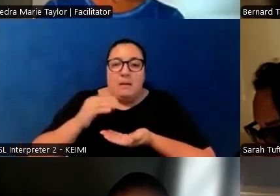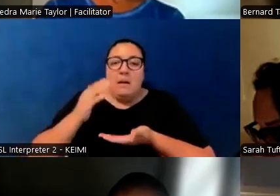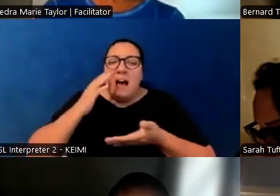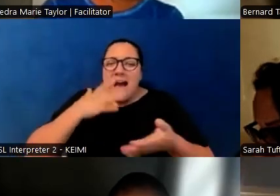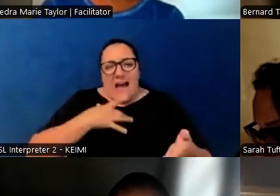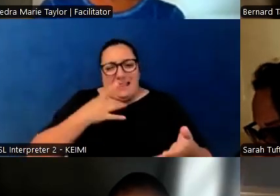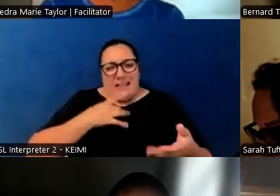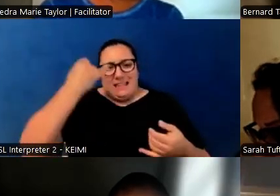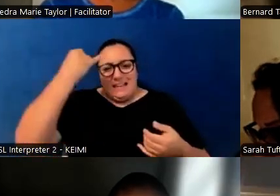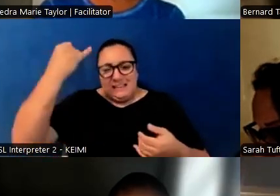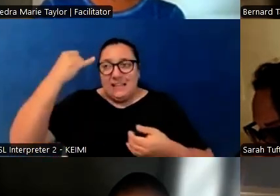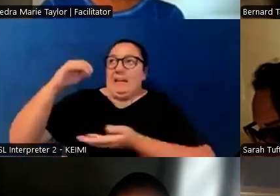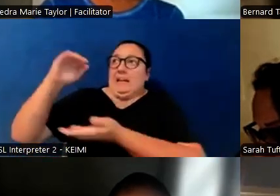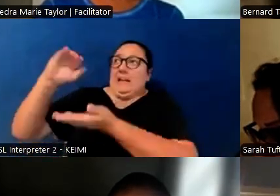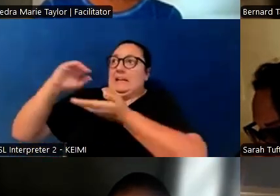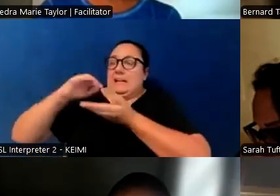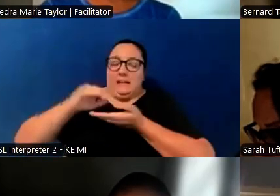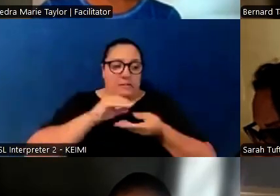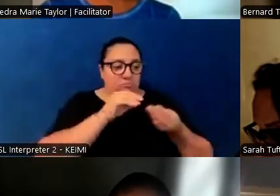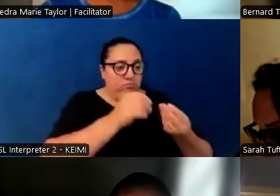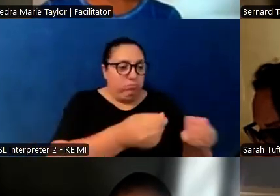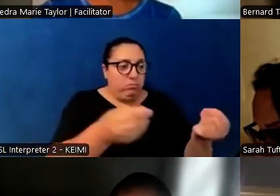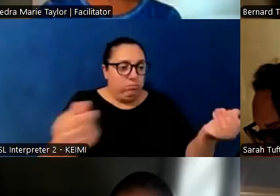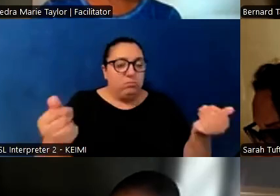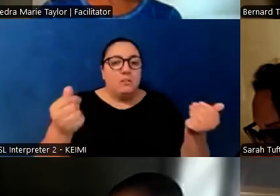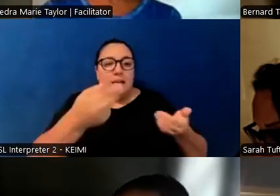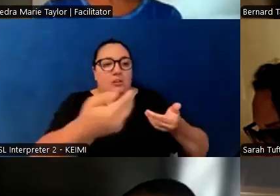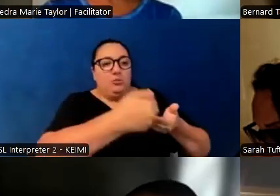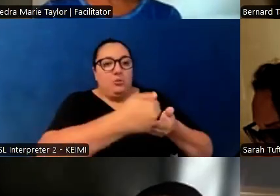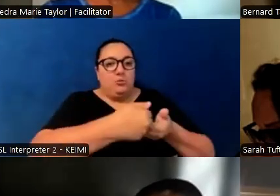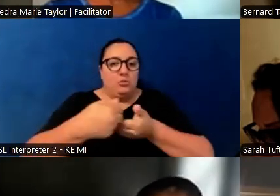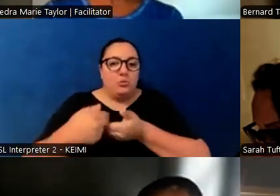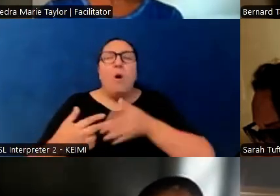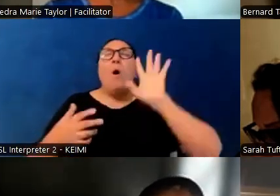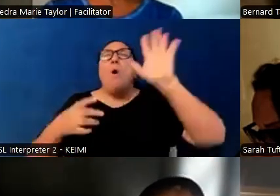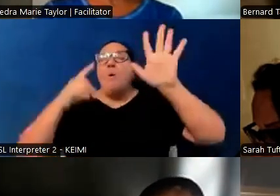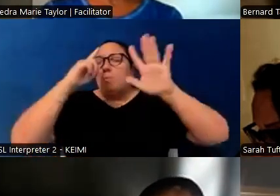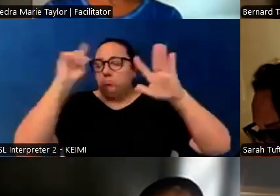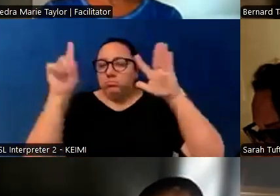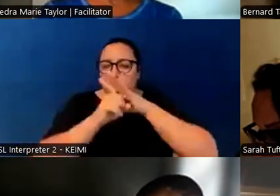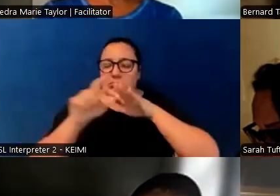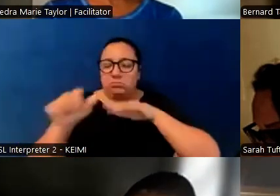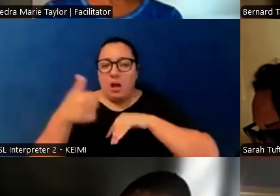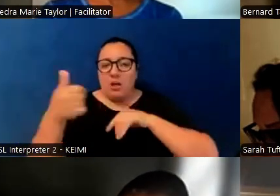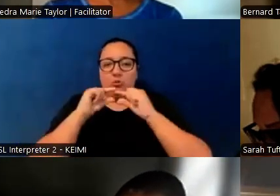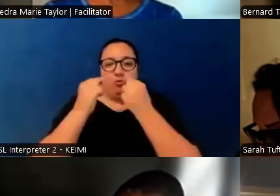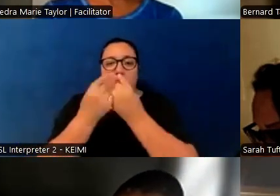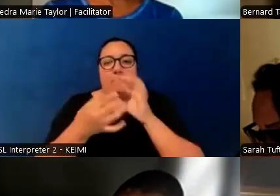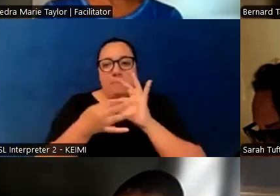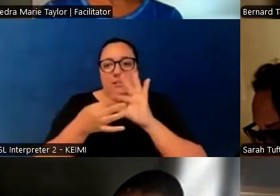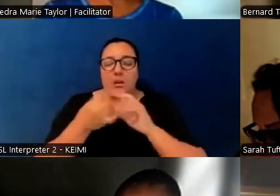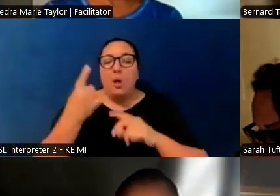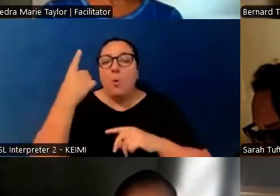money comes, more people get folded into the program. Oh, the other thing that my group mentioned is the one